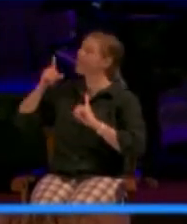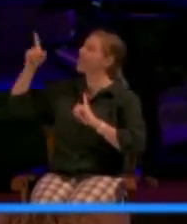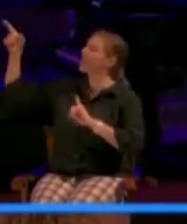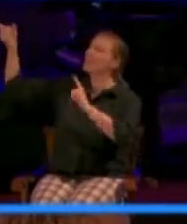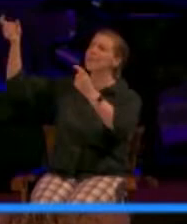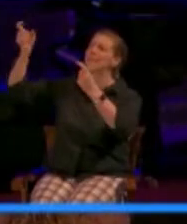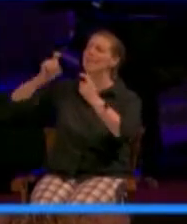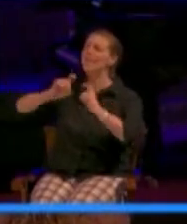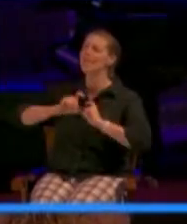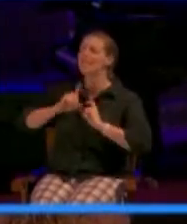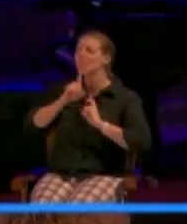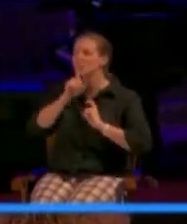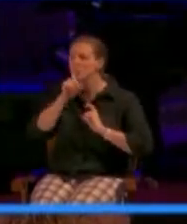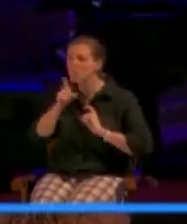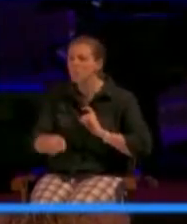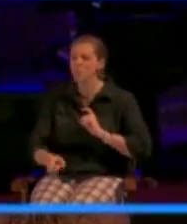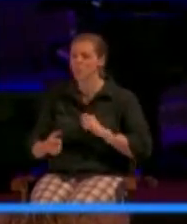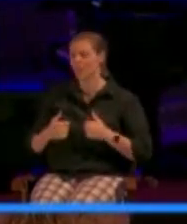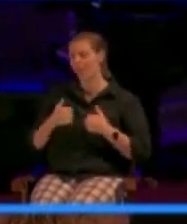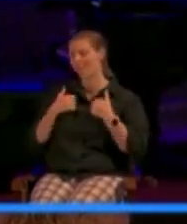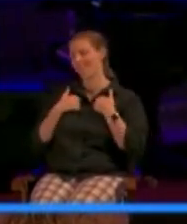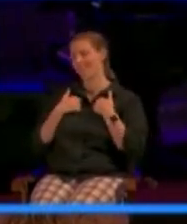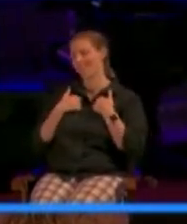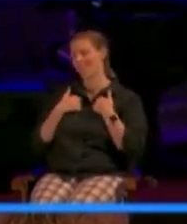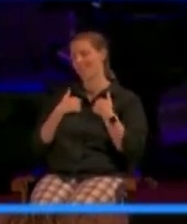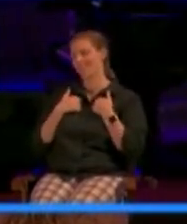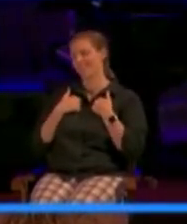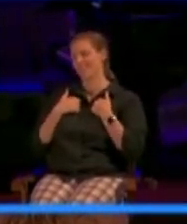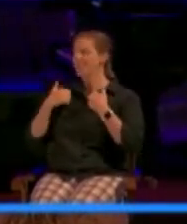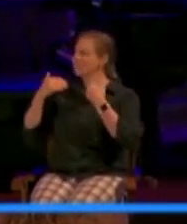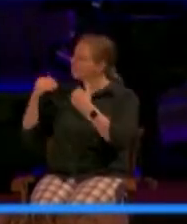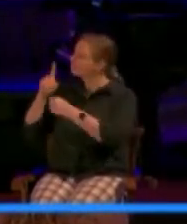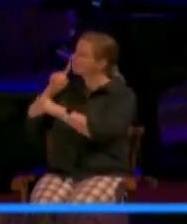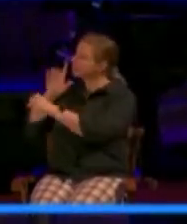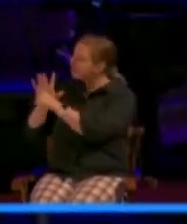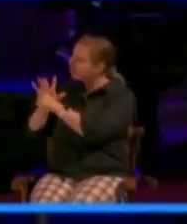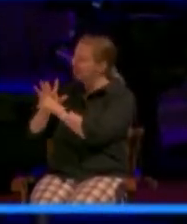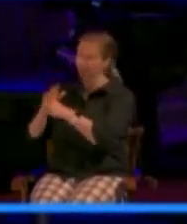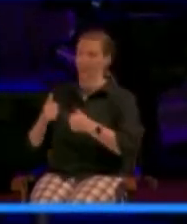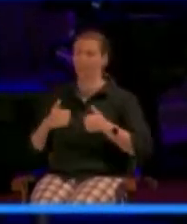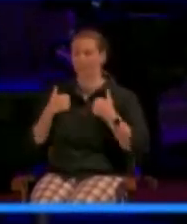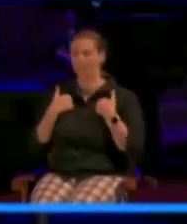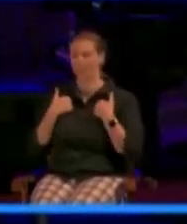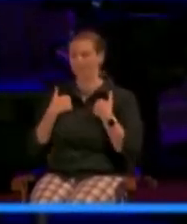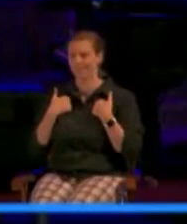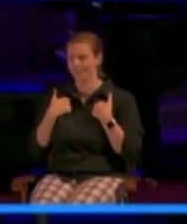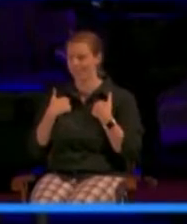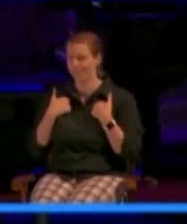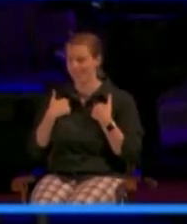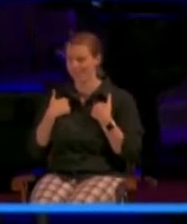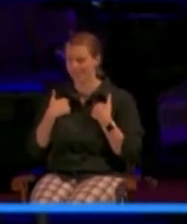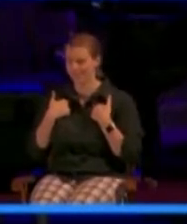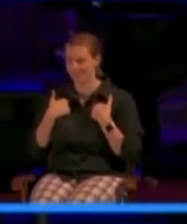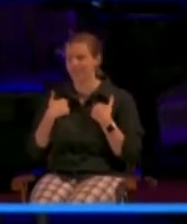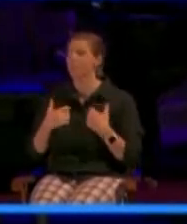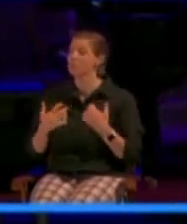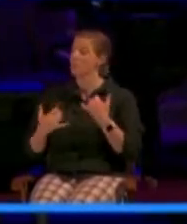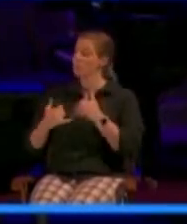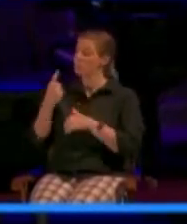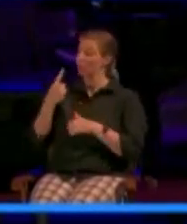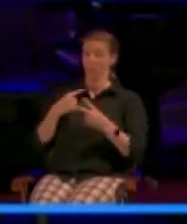talking about the attitude that a person has to have in order to come to Christ. We're going to look at two passages. One of those